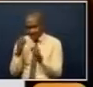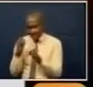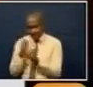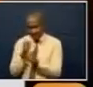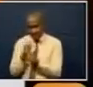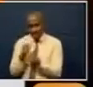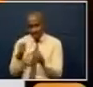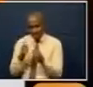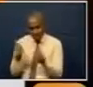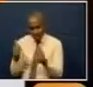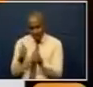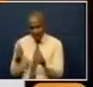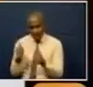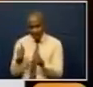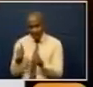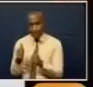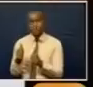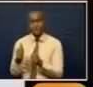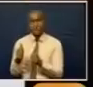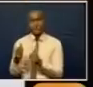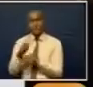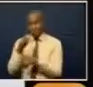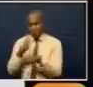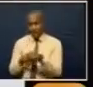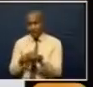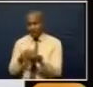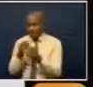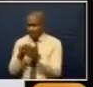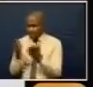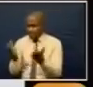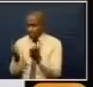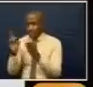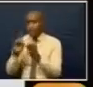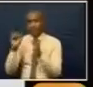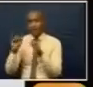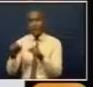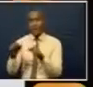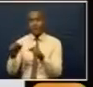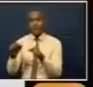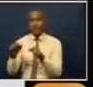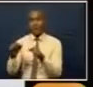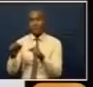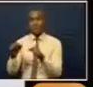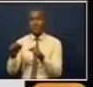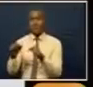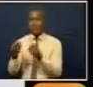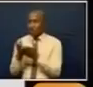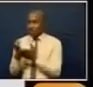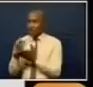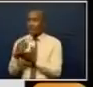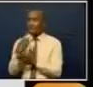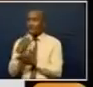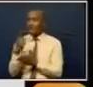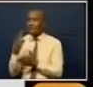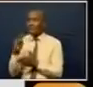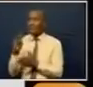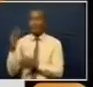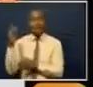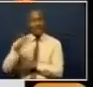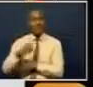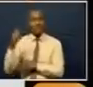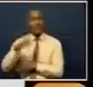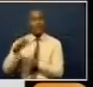people. And so once we raise the revenue, Nairobi can actually collect upwards of 100 million shillings even daily. Every day? Yes, it's